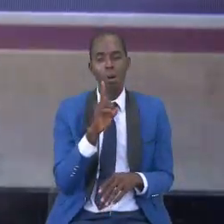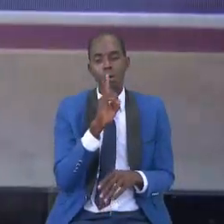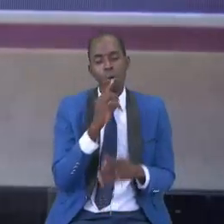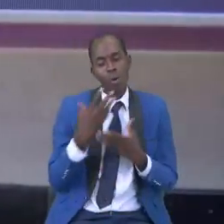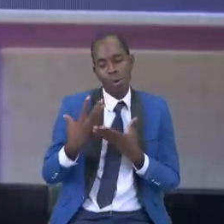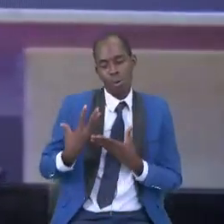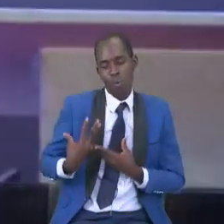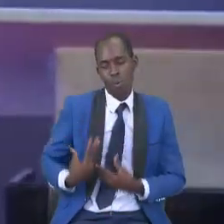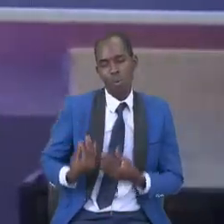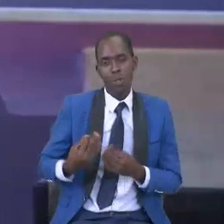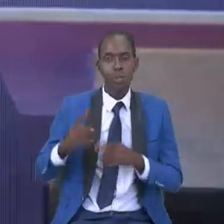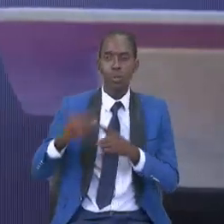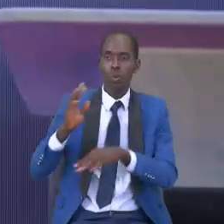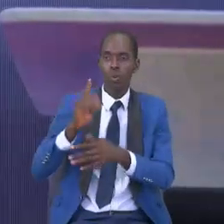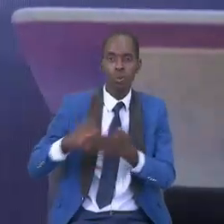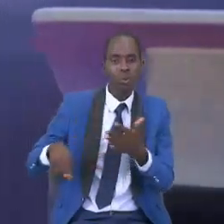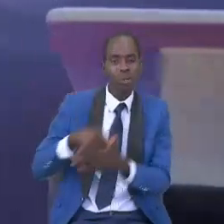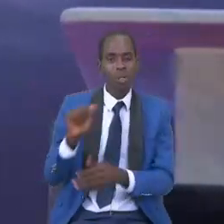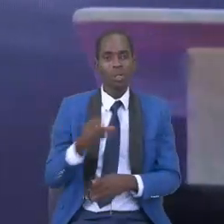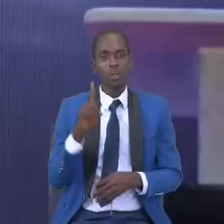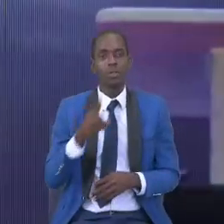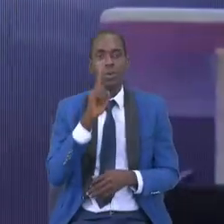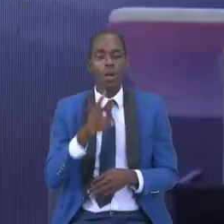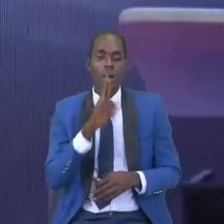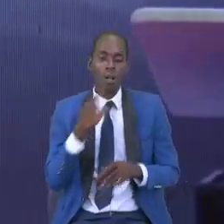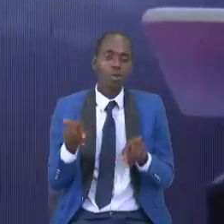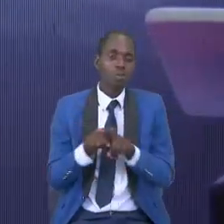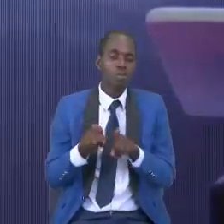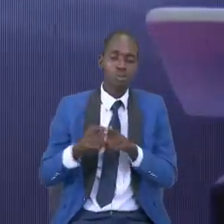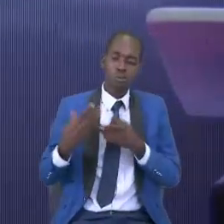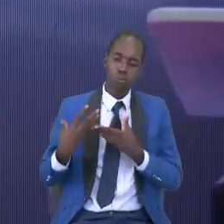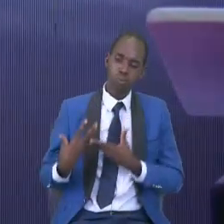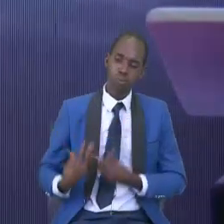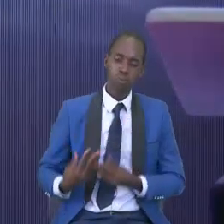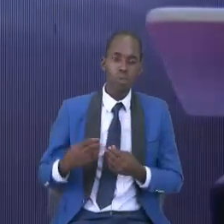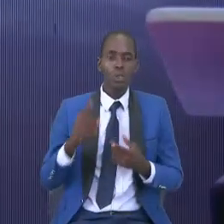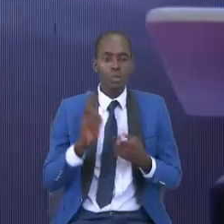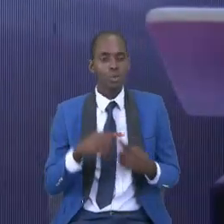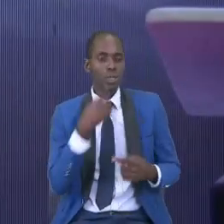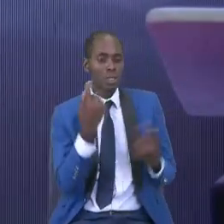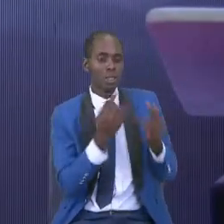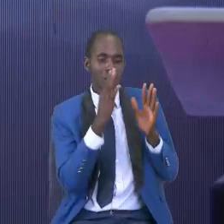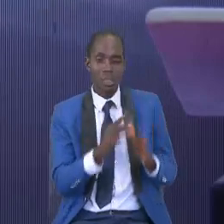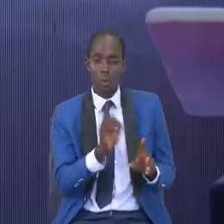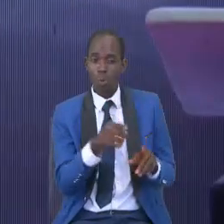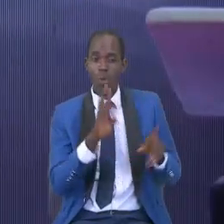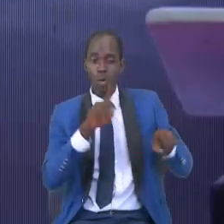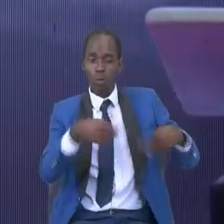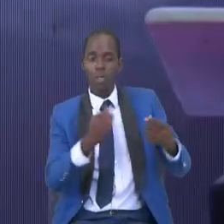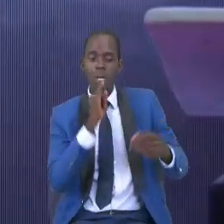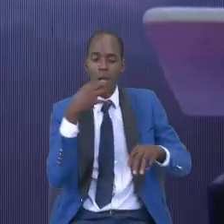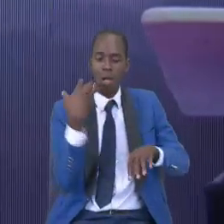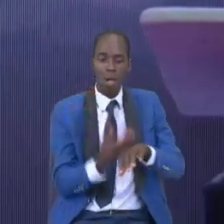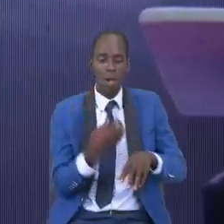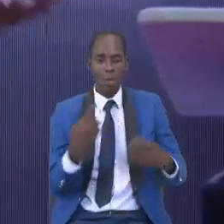warn anyone. You're too gentle to tell a sinner that the way he is following is a hard way, is a